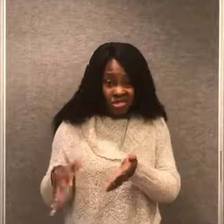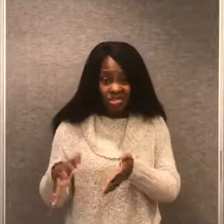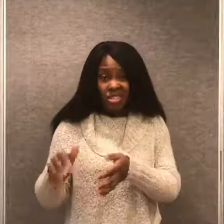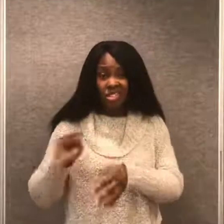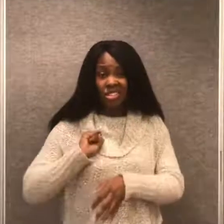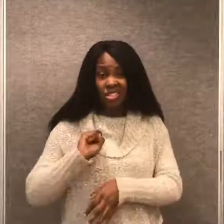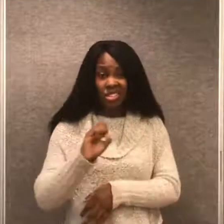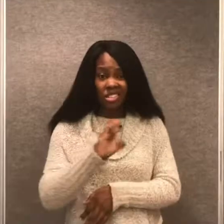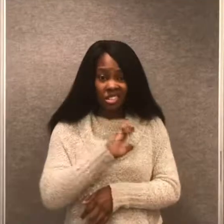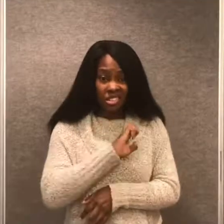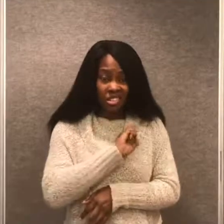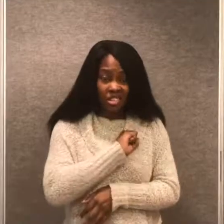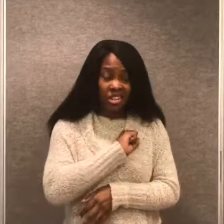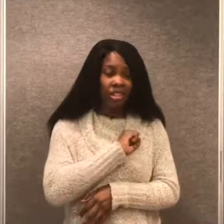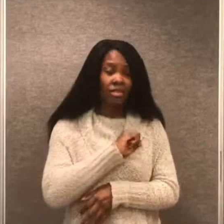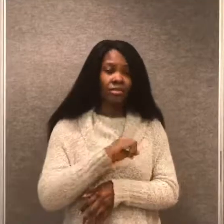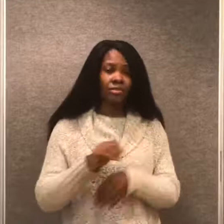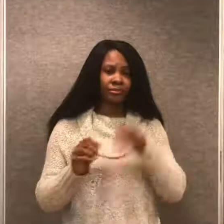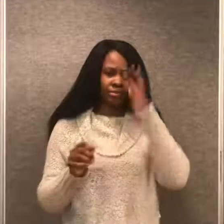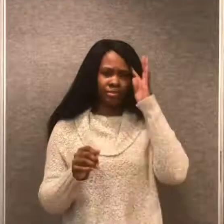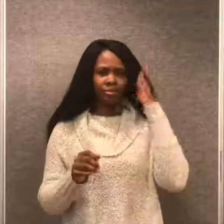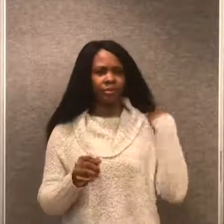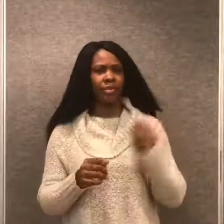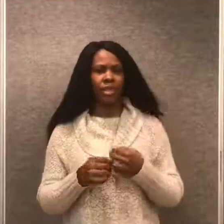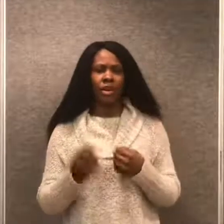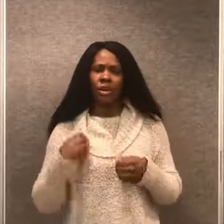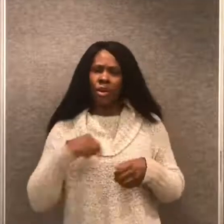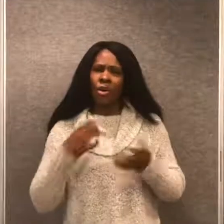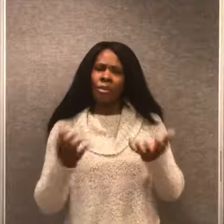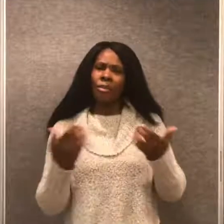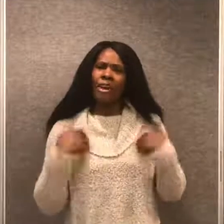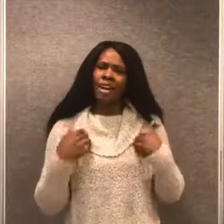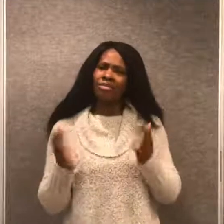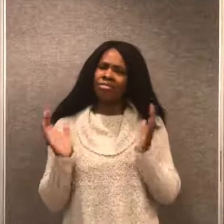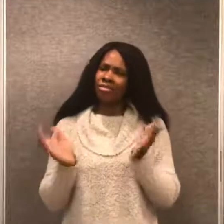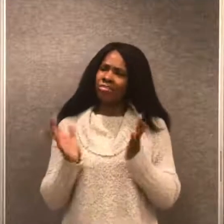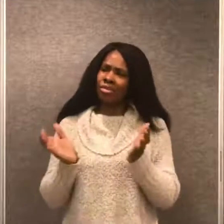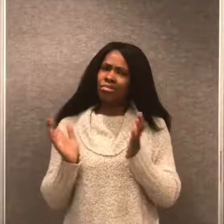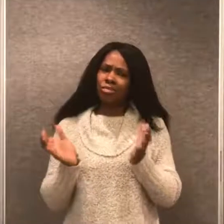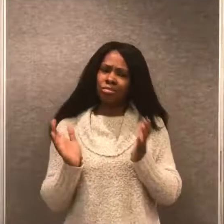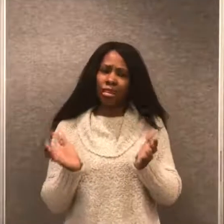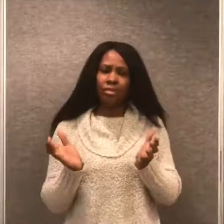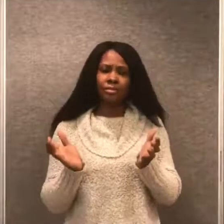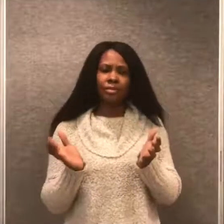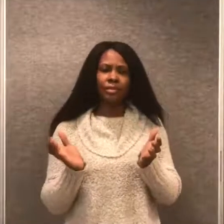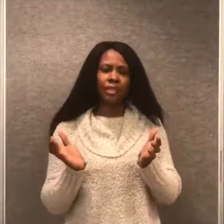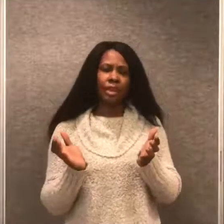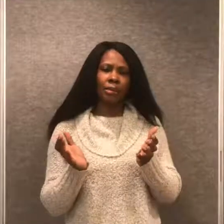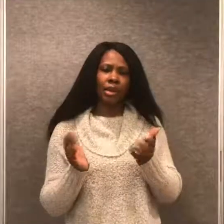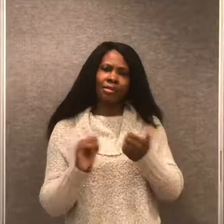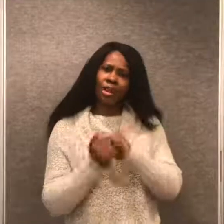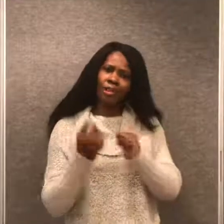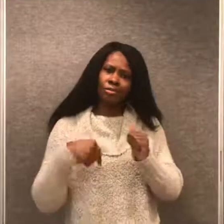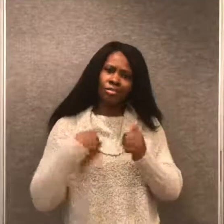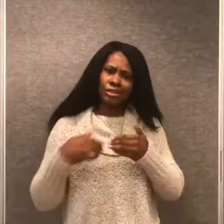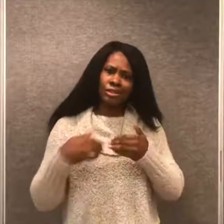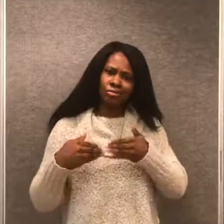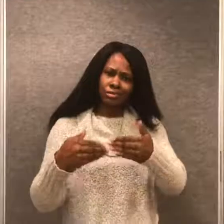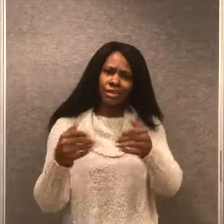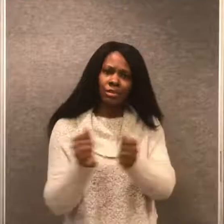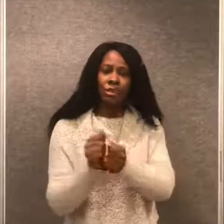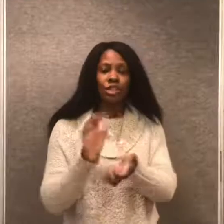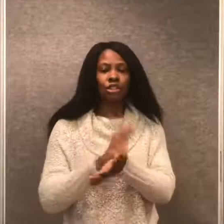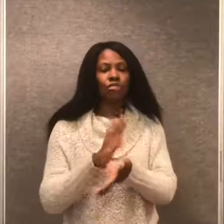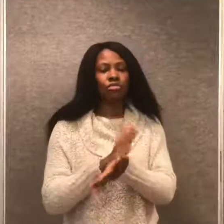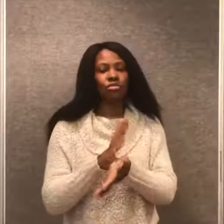faculty, staff, really want to get into a conversation about what direction are we going with our school